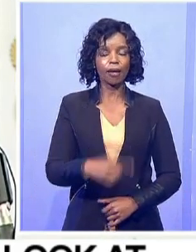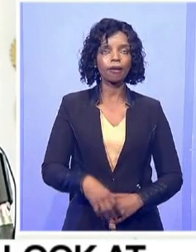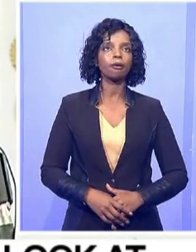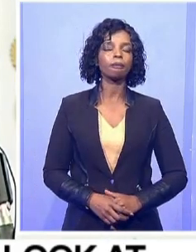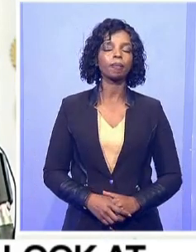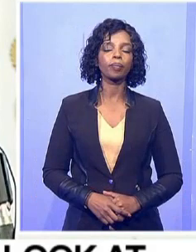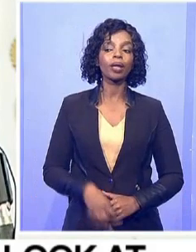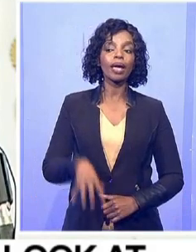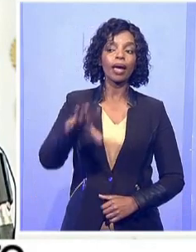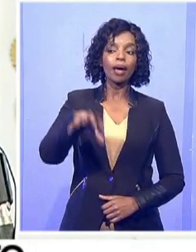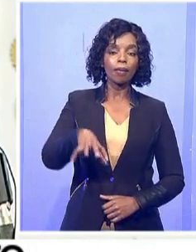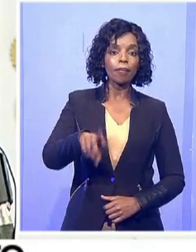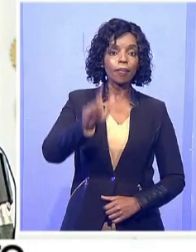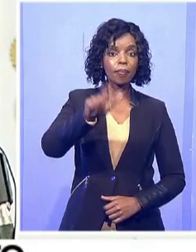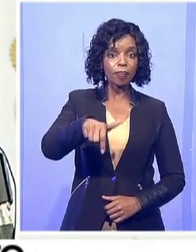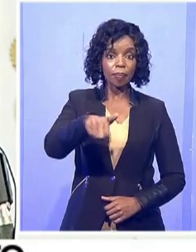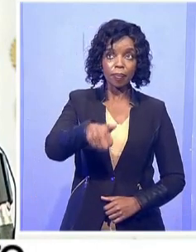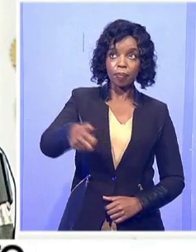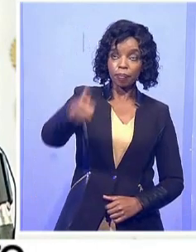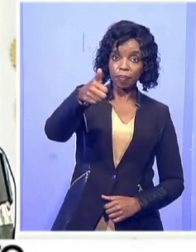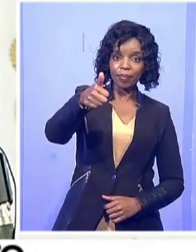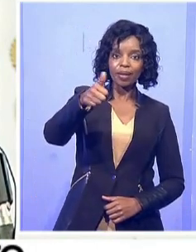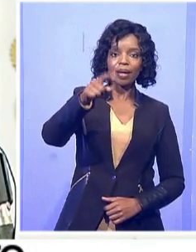work with us.